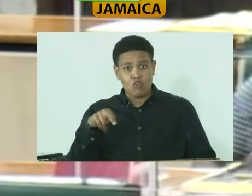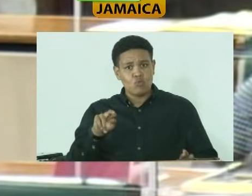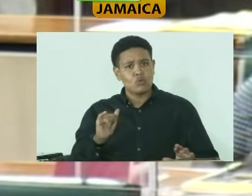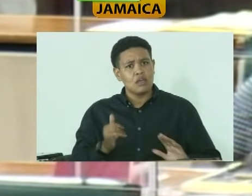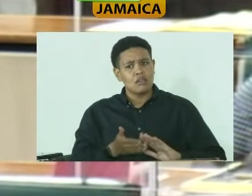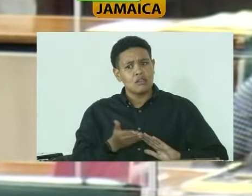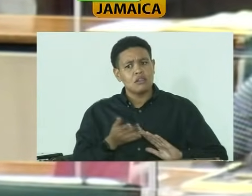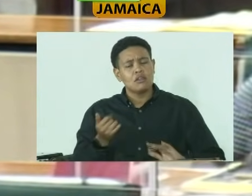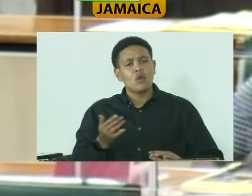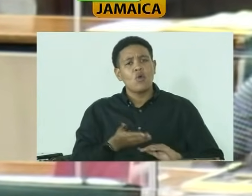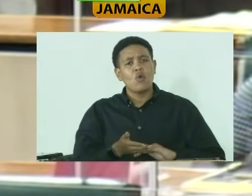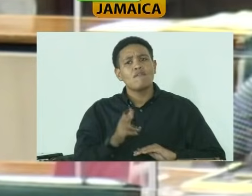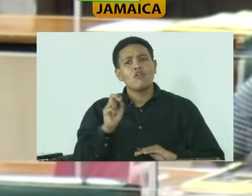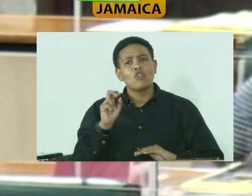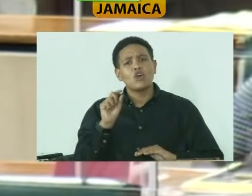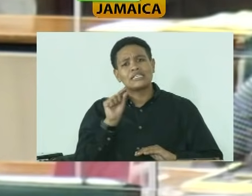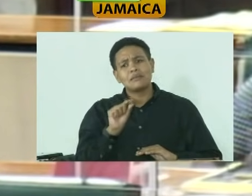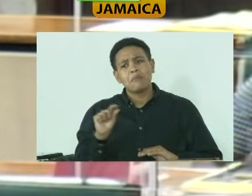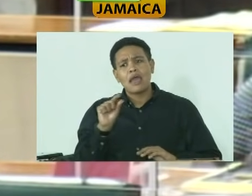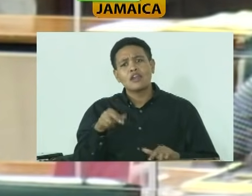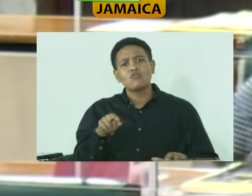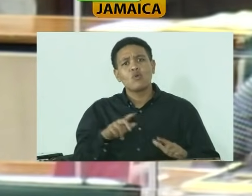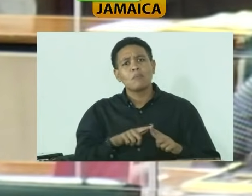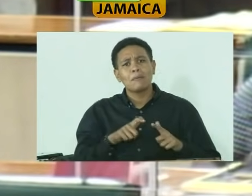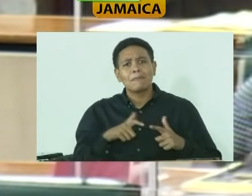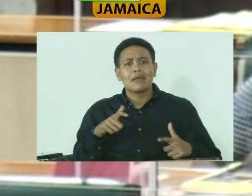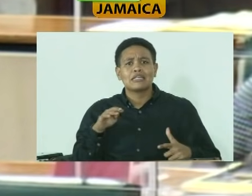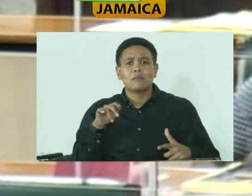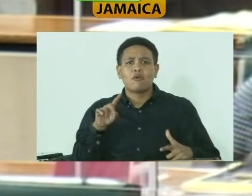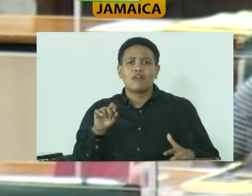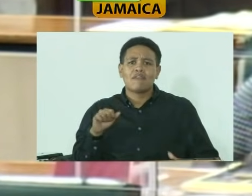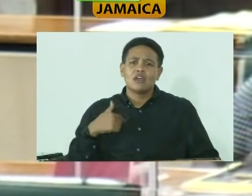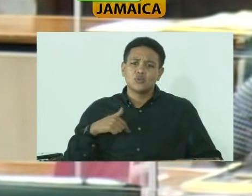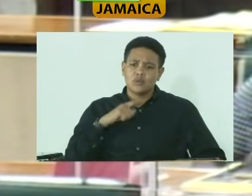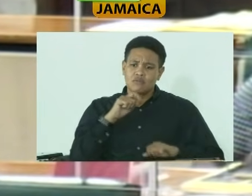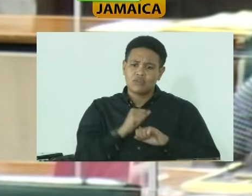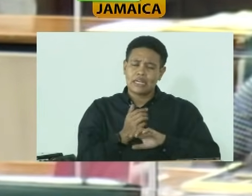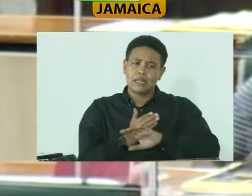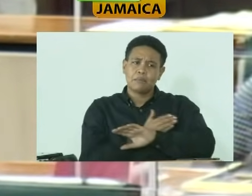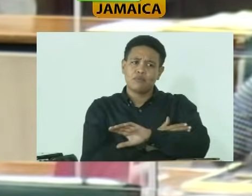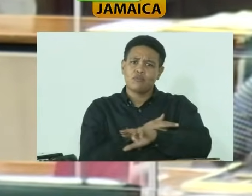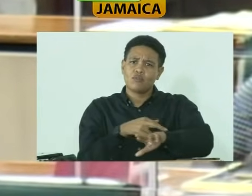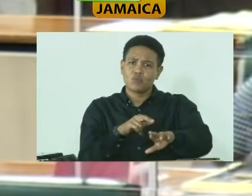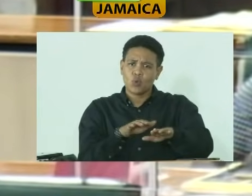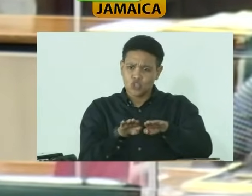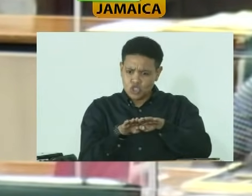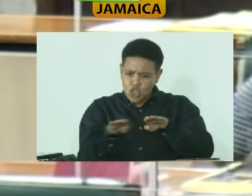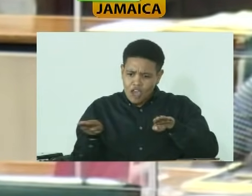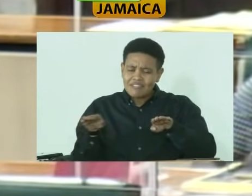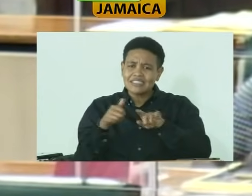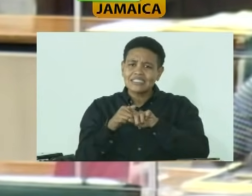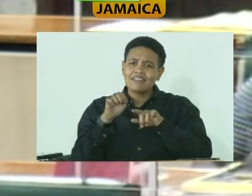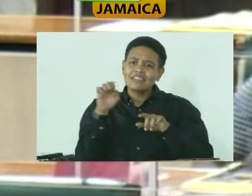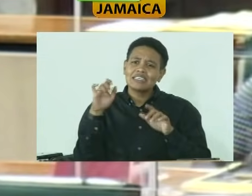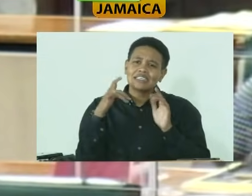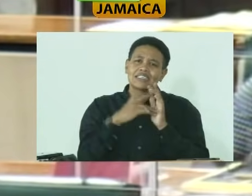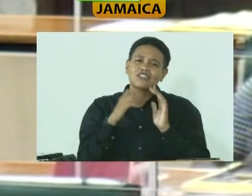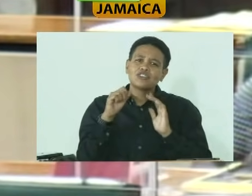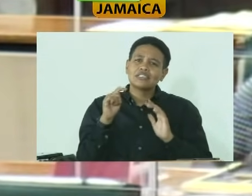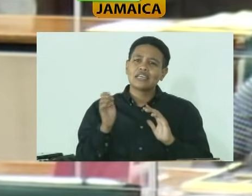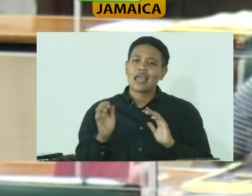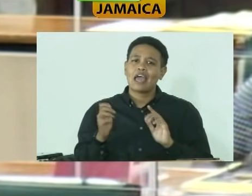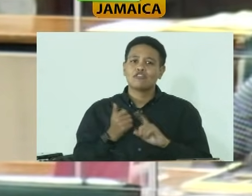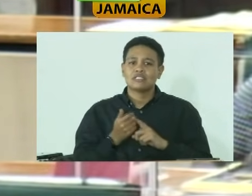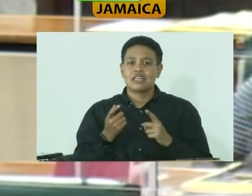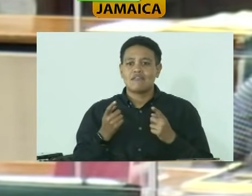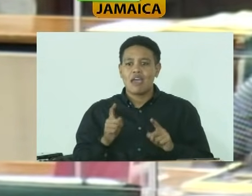From over 30 minor roads and major boulevards, we have improved the road surfaces across East Central St. Catherine.